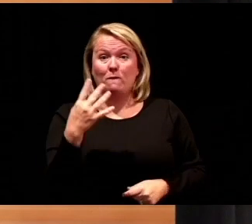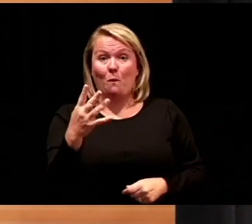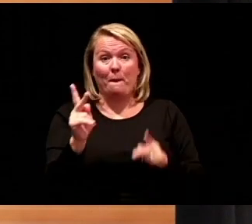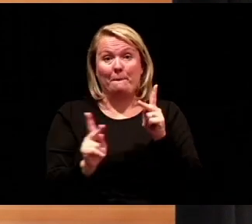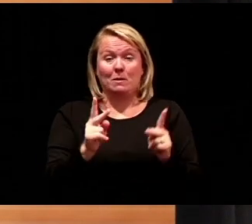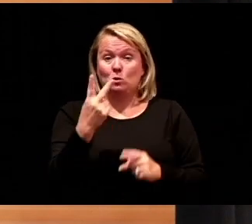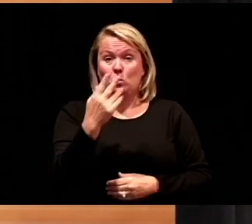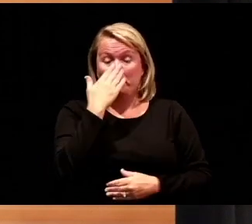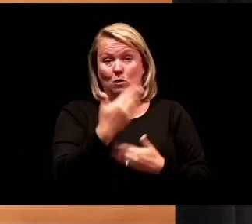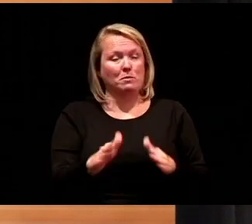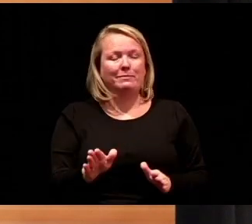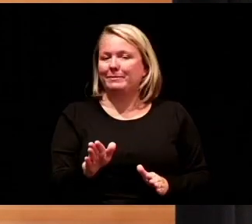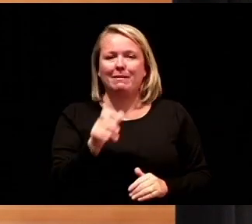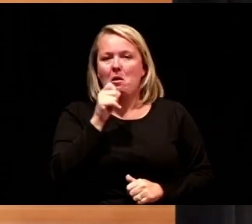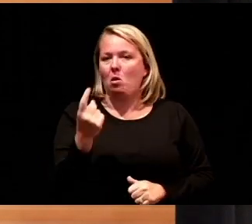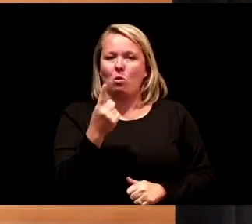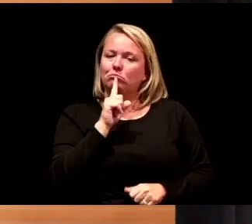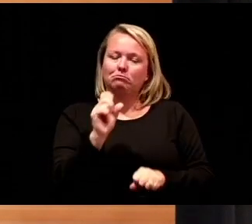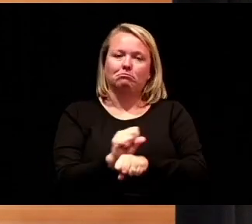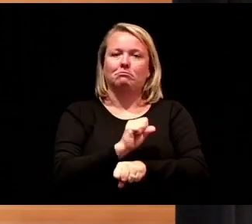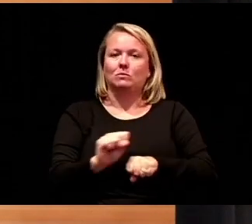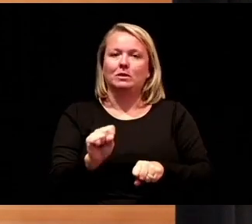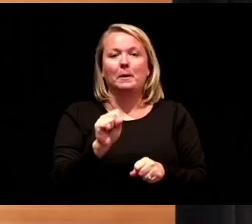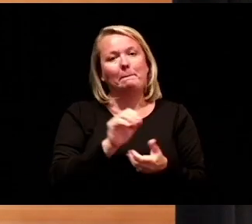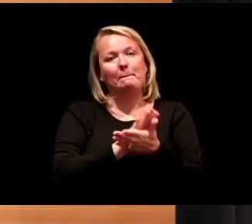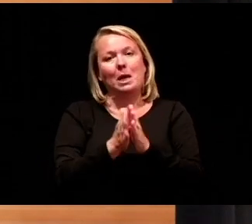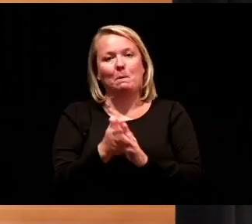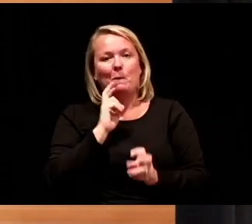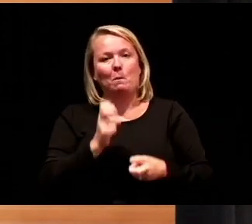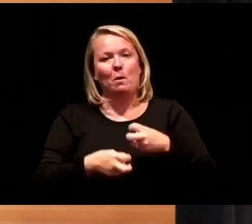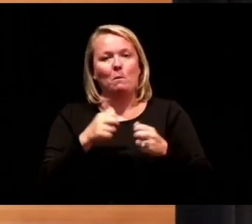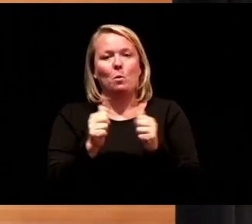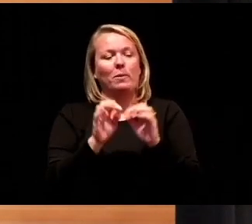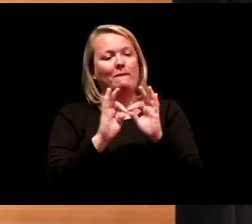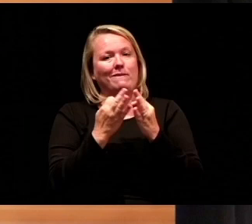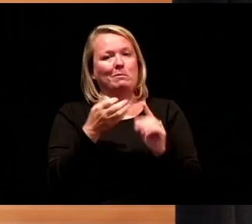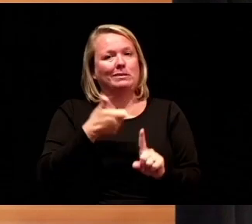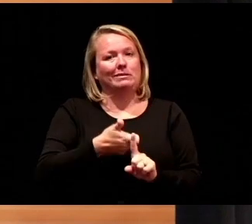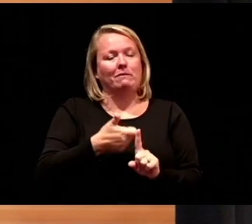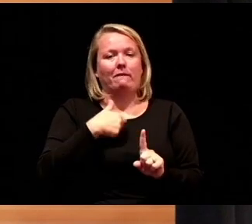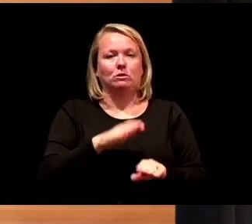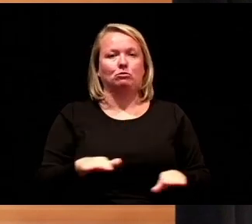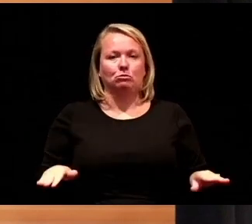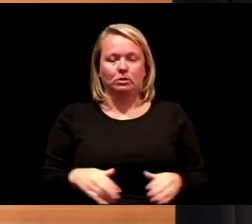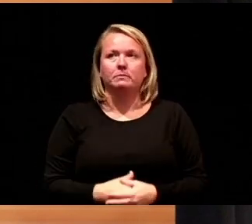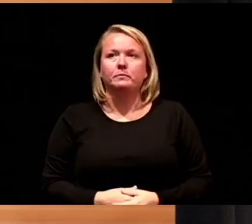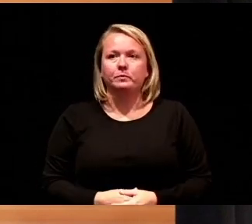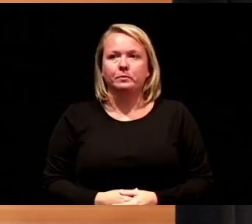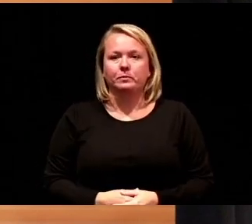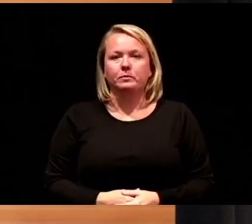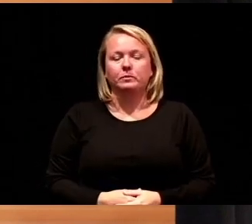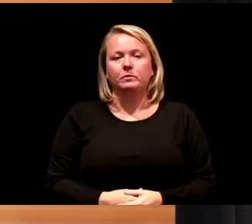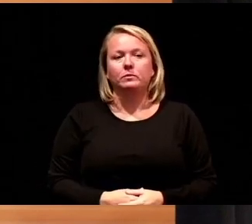a 2-bedroom apartment and a 2-bedroom house and a 2-bedroom townhouse are all going to look very different. So when we talk about the